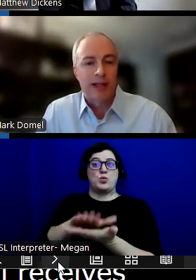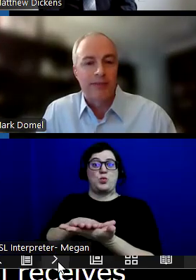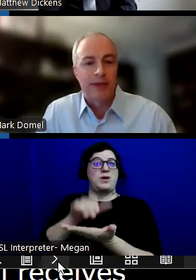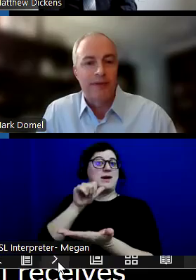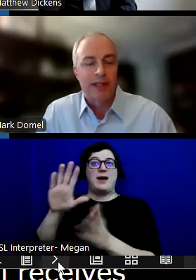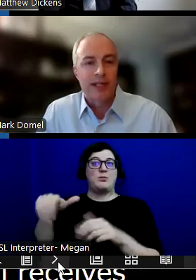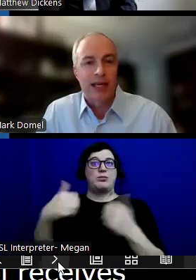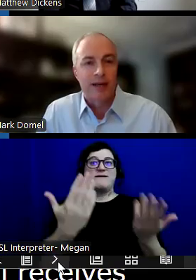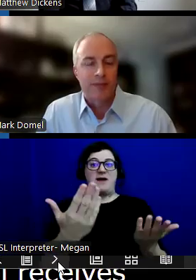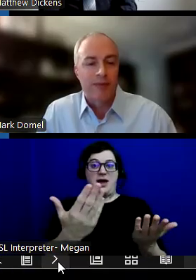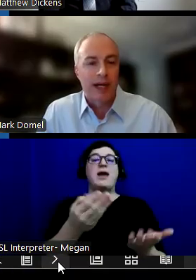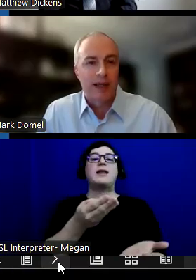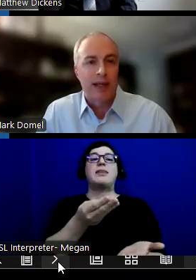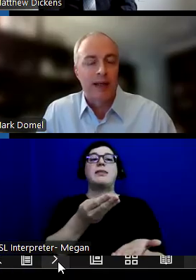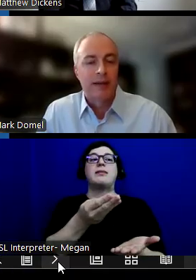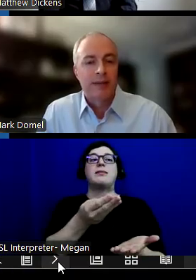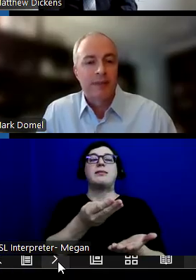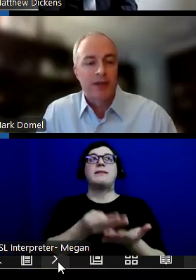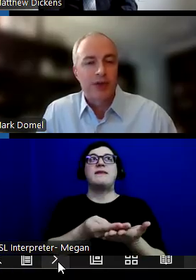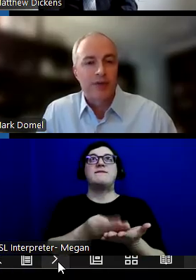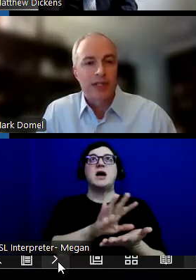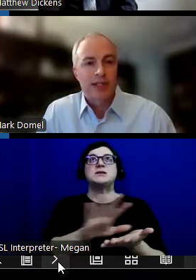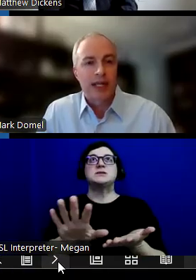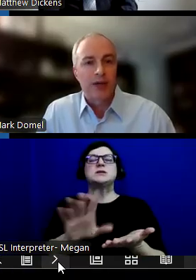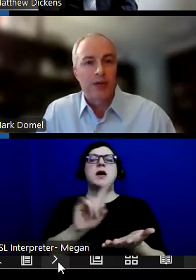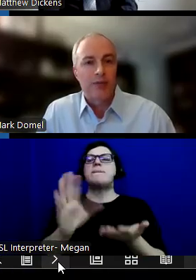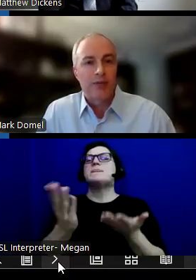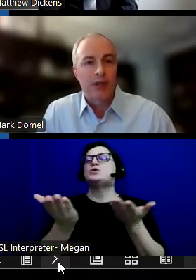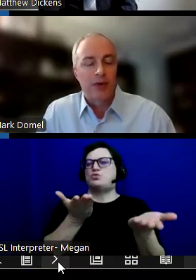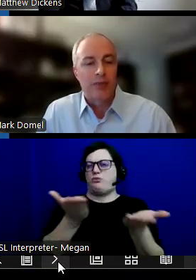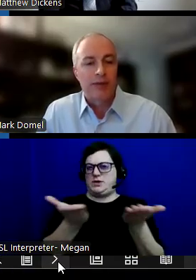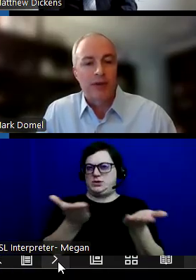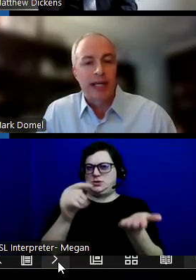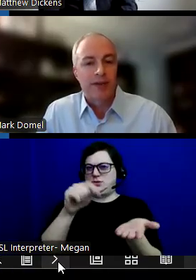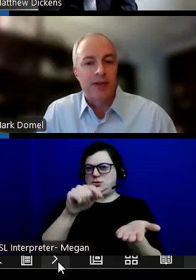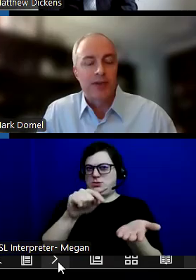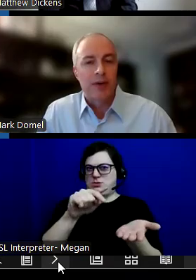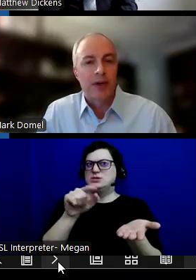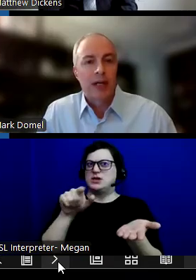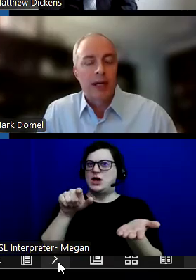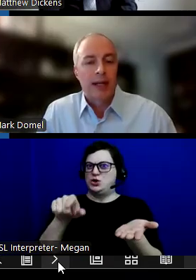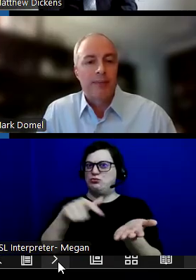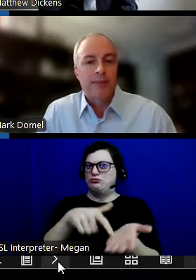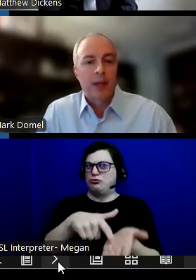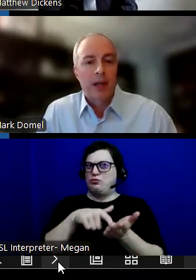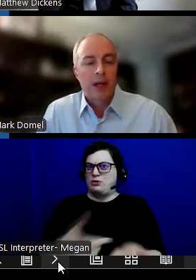providing the funds that providing the services that you believe you're entitled to do so.